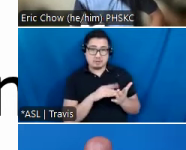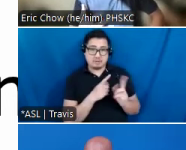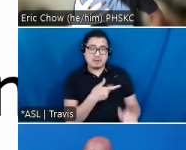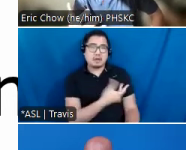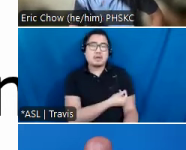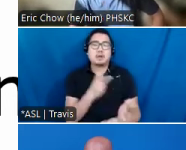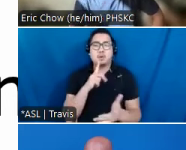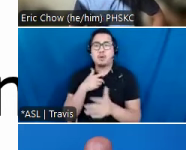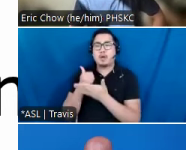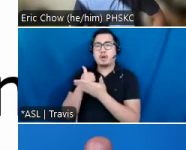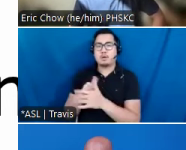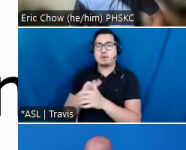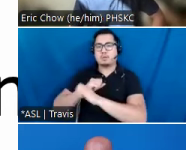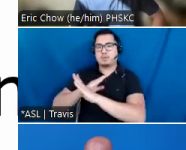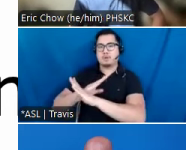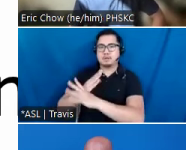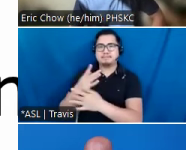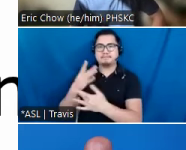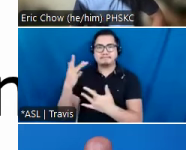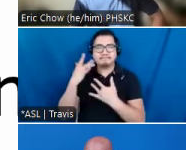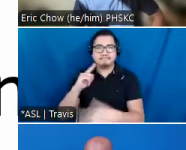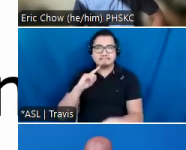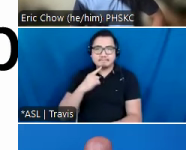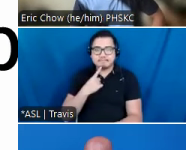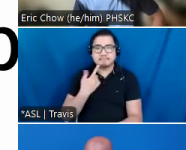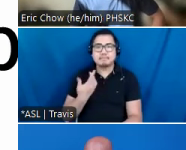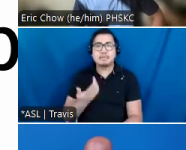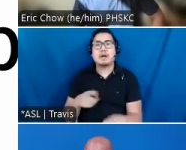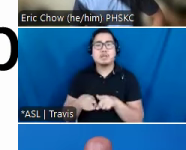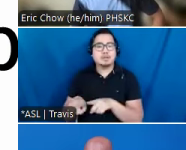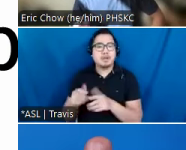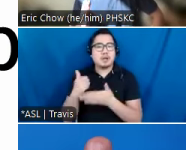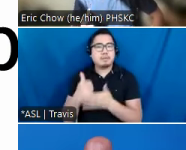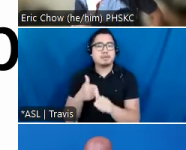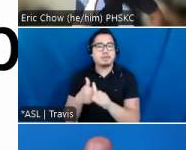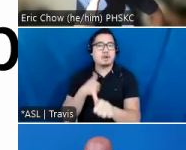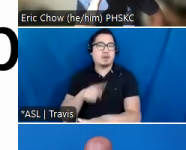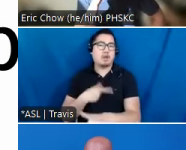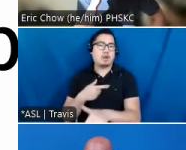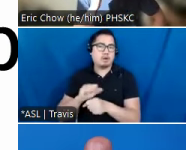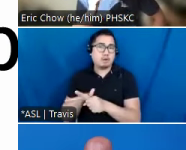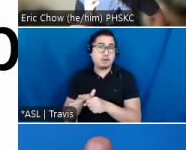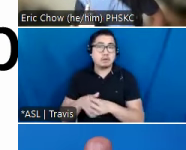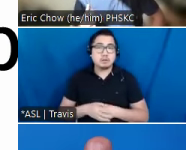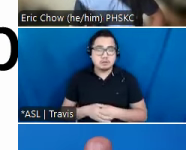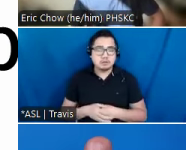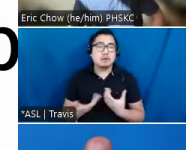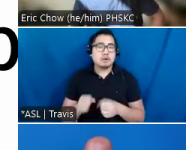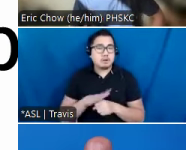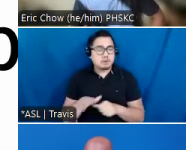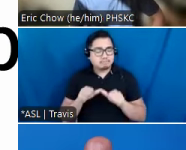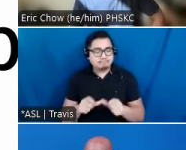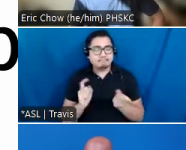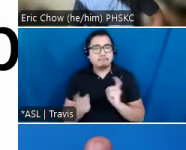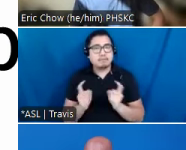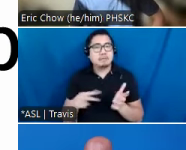in some cases also prevent you from getting long COVID down the road. So COVID-19 keeps evolving, so this is why we need to